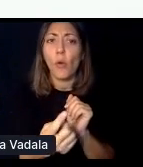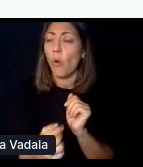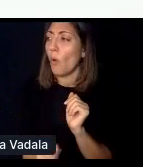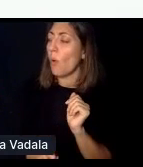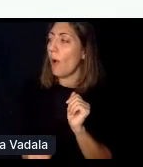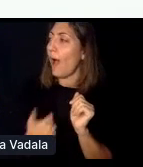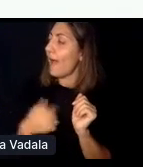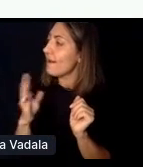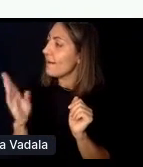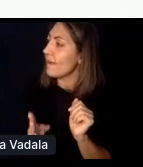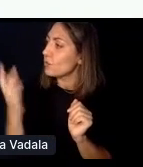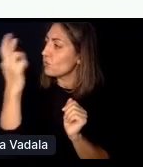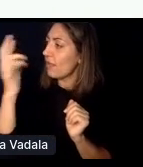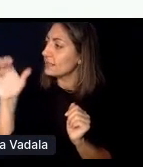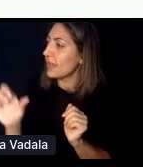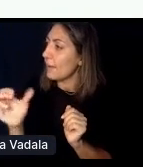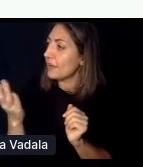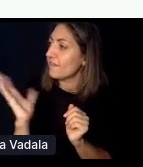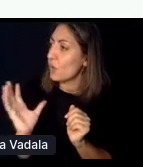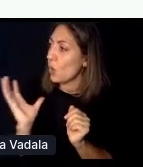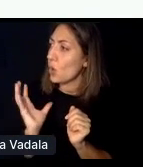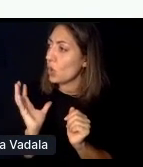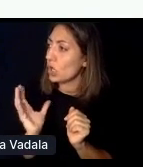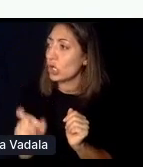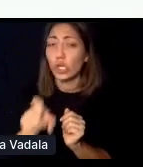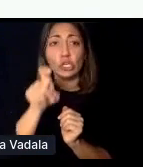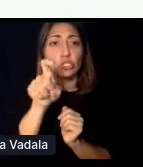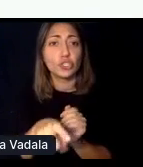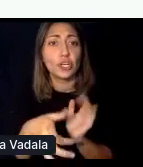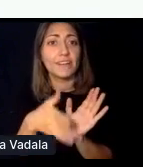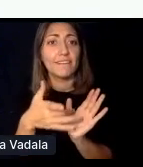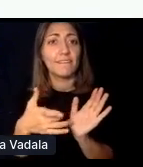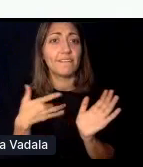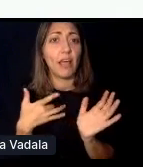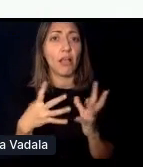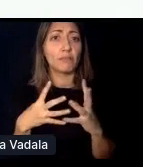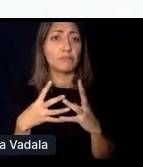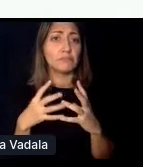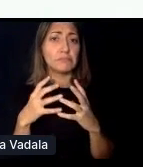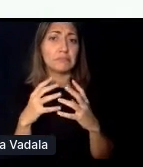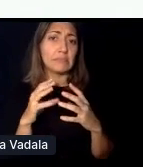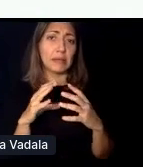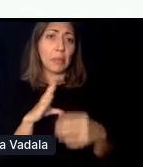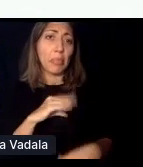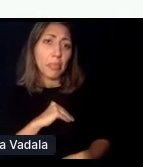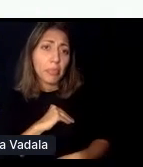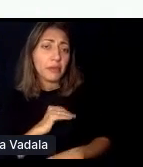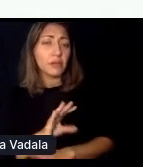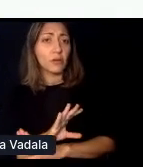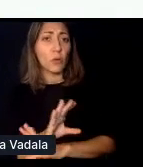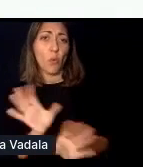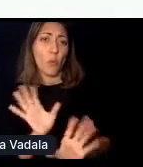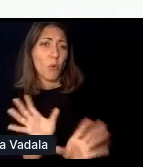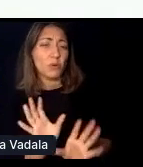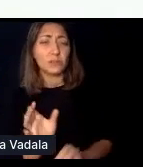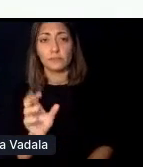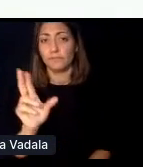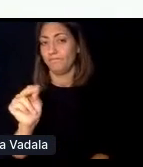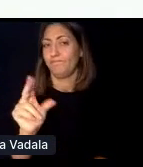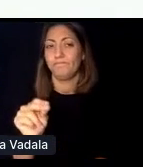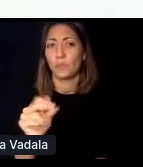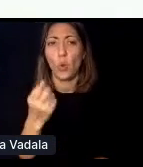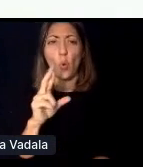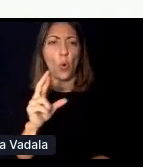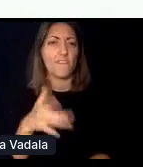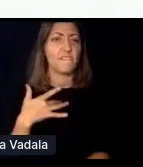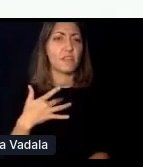it as an opportunity to learn and grow, to do better, rather than as a condemnation or something to get